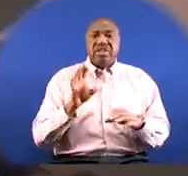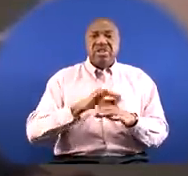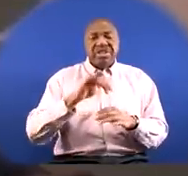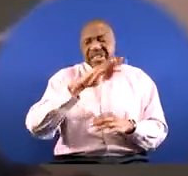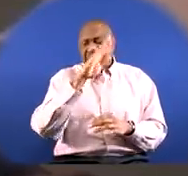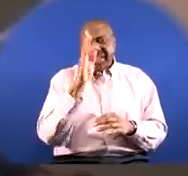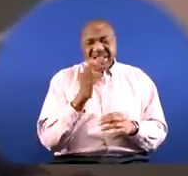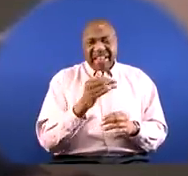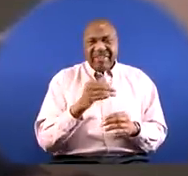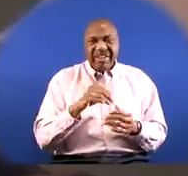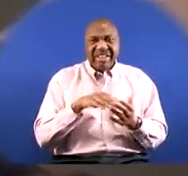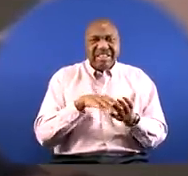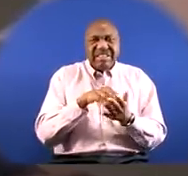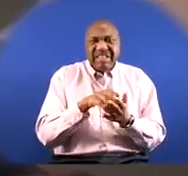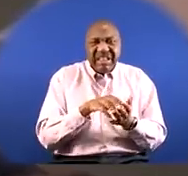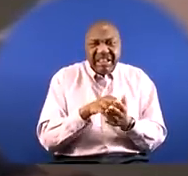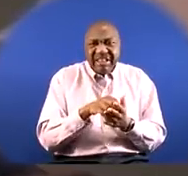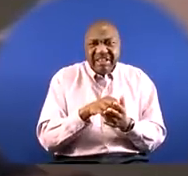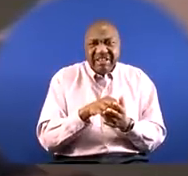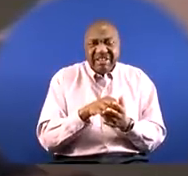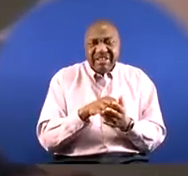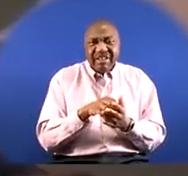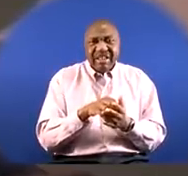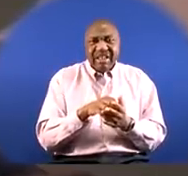words, he died.